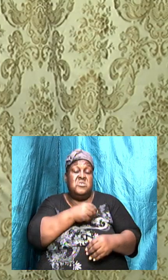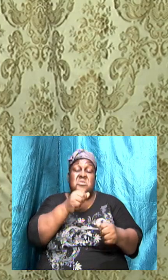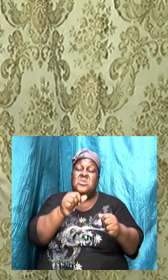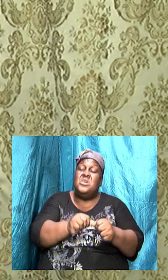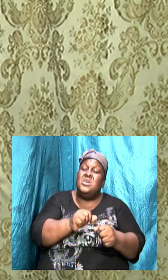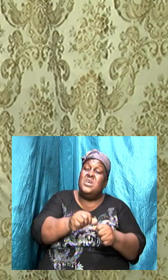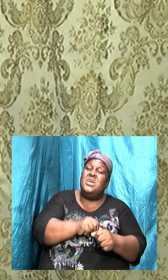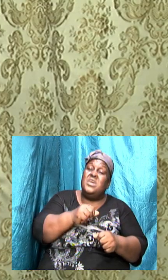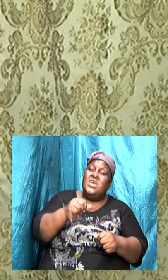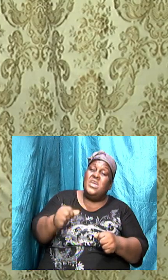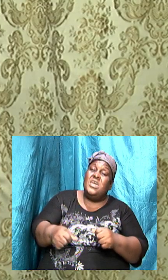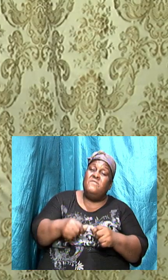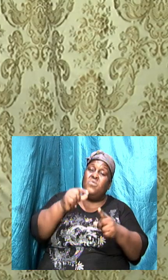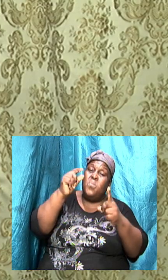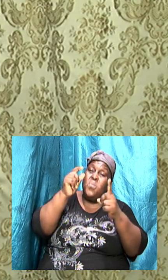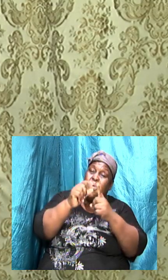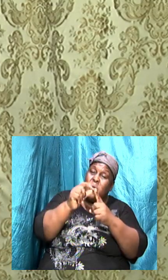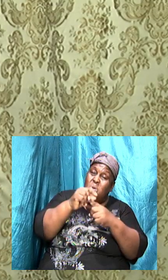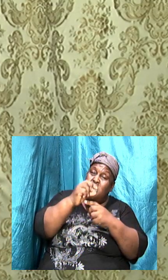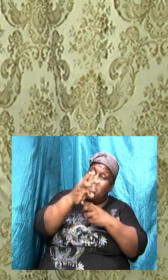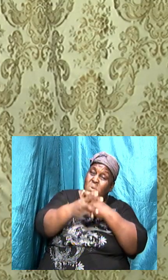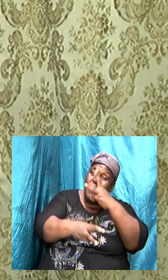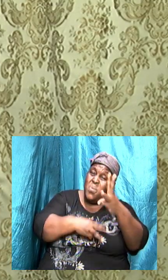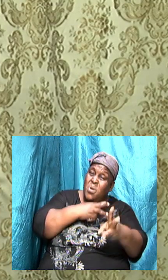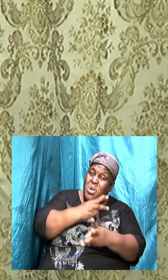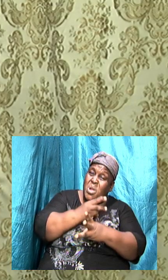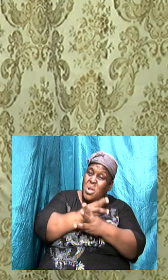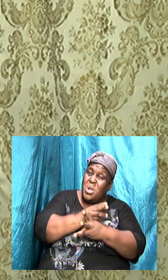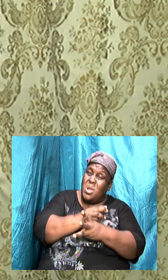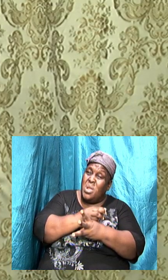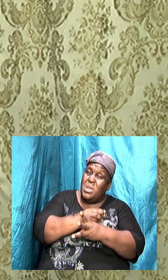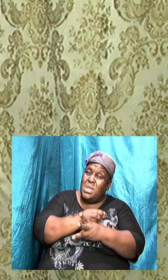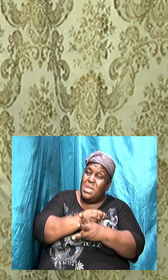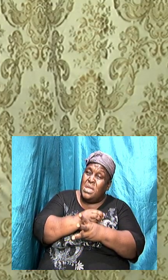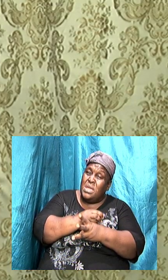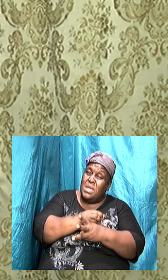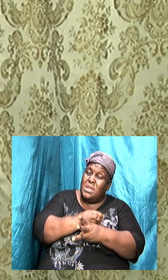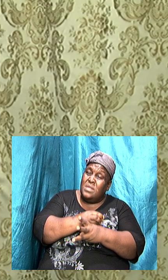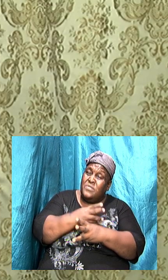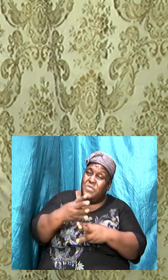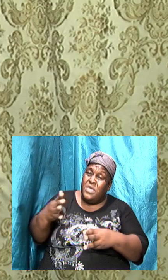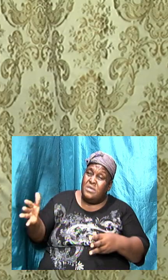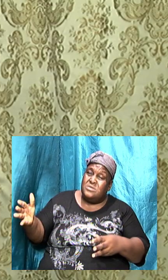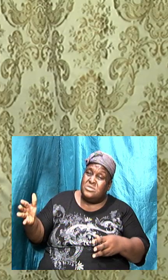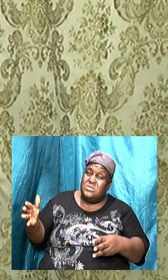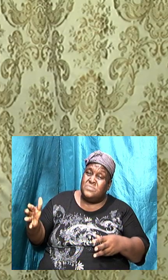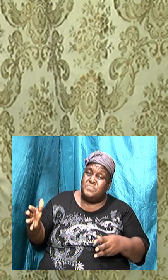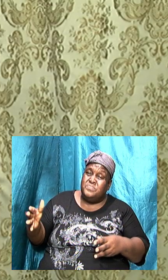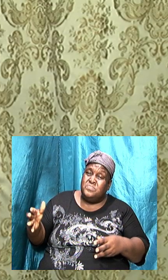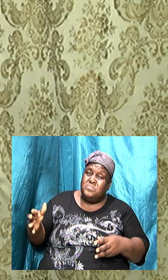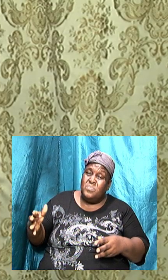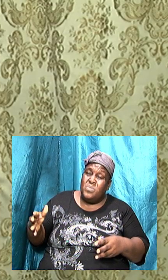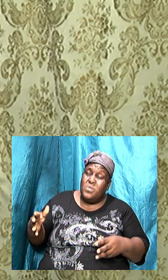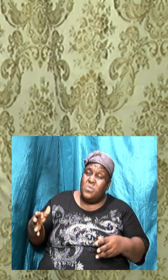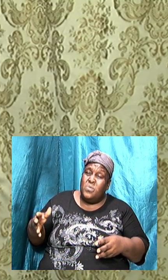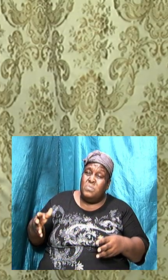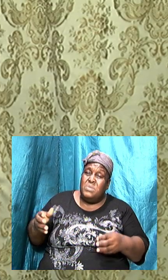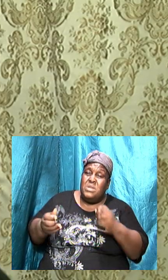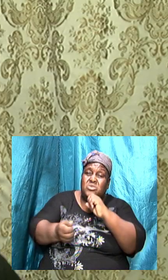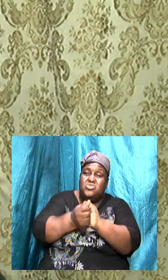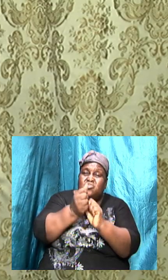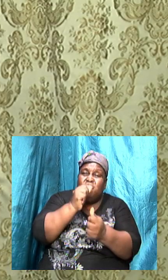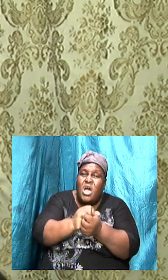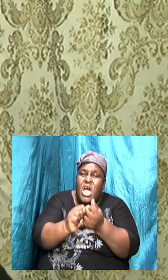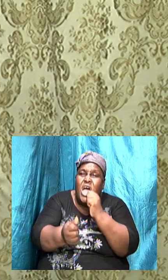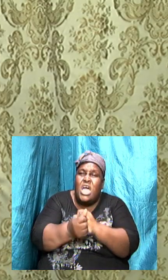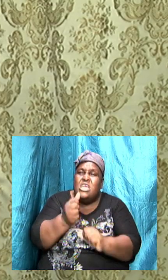every seed, every worldly seed, that sometimes is a little speck, But oh, that it will be eradicated, so that even